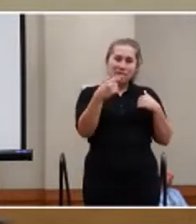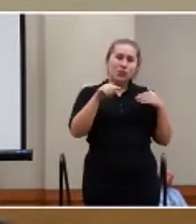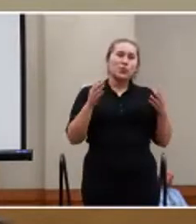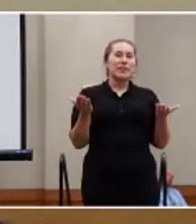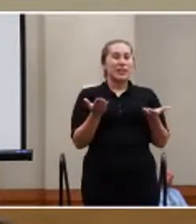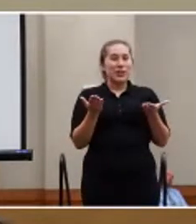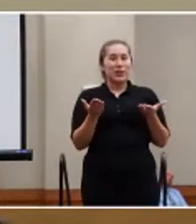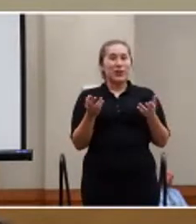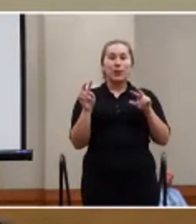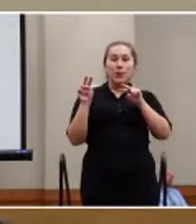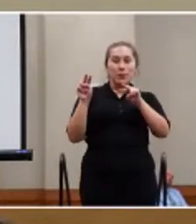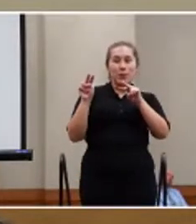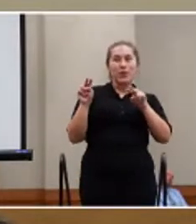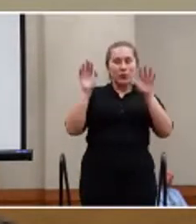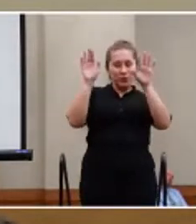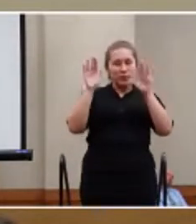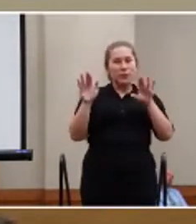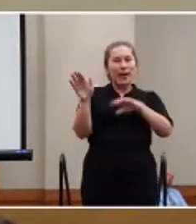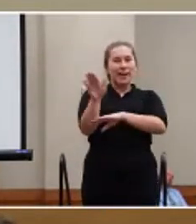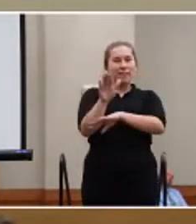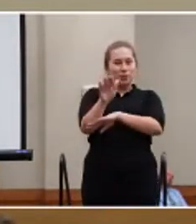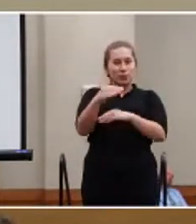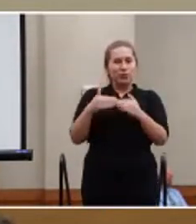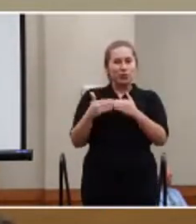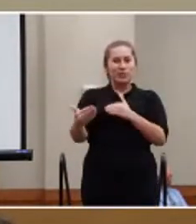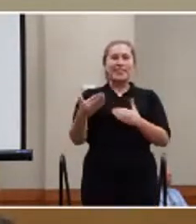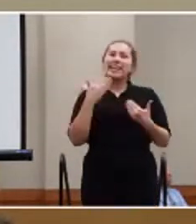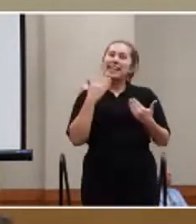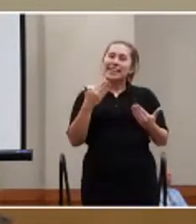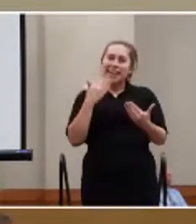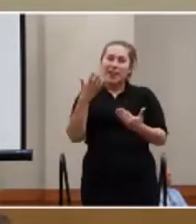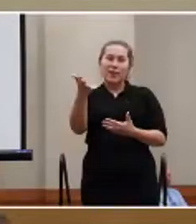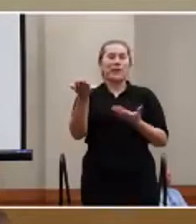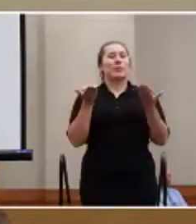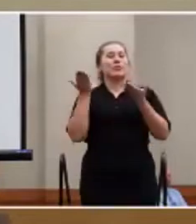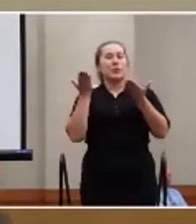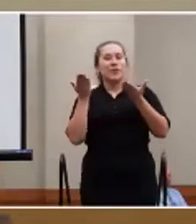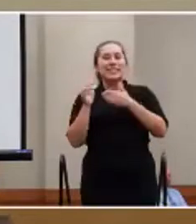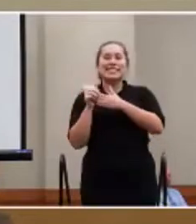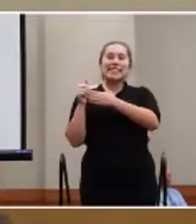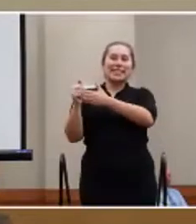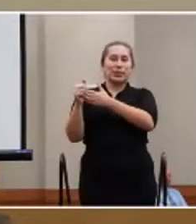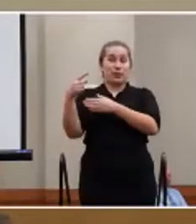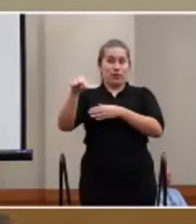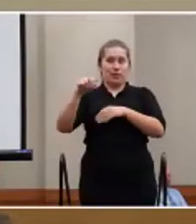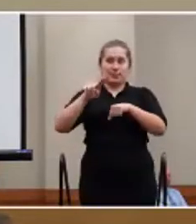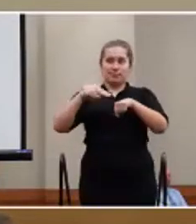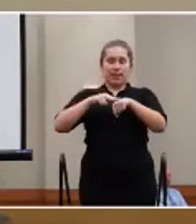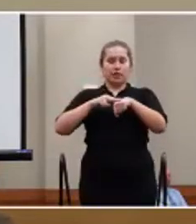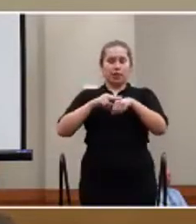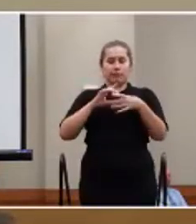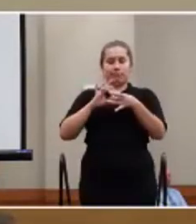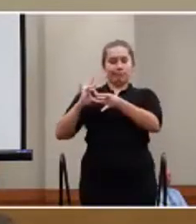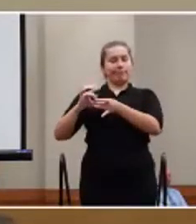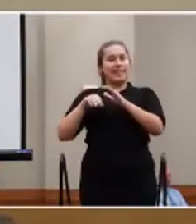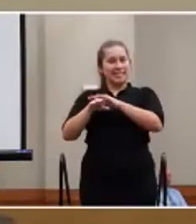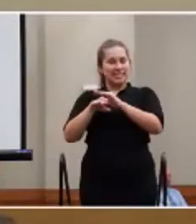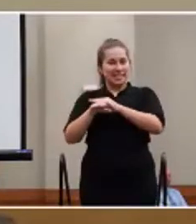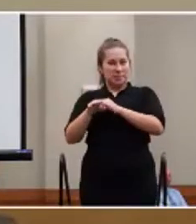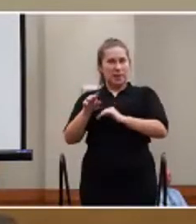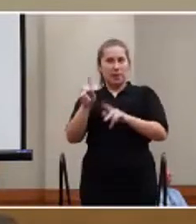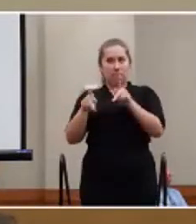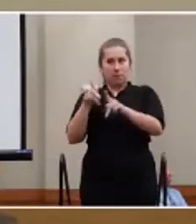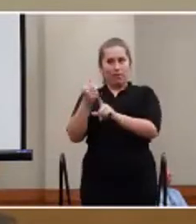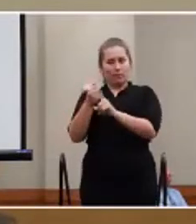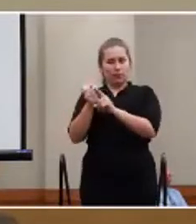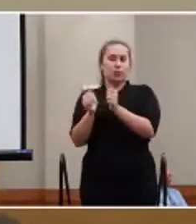to a great afternoon ahead, and thank you for your service and leadership to this nation regarding accessibility and people with